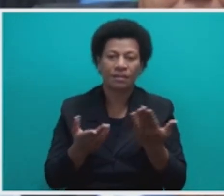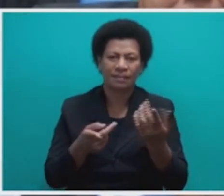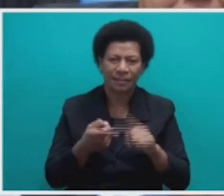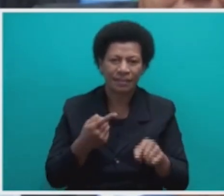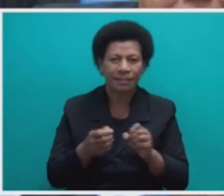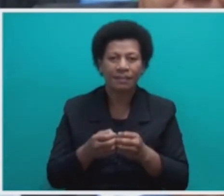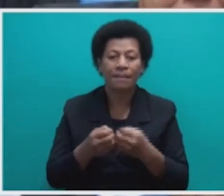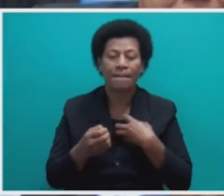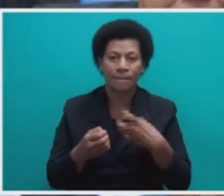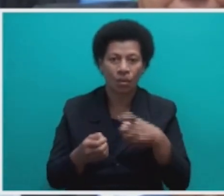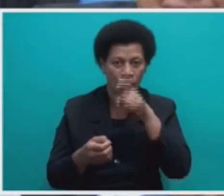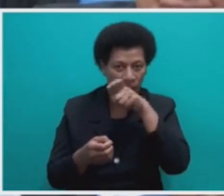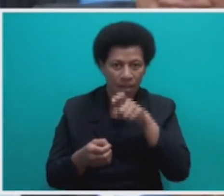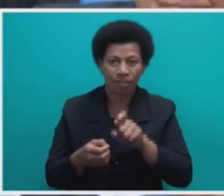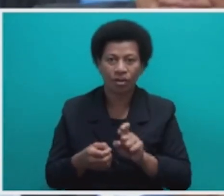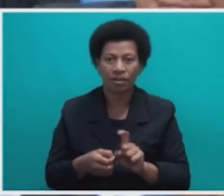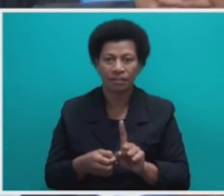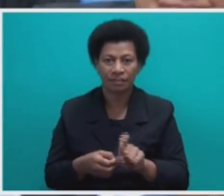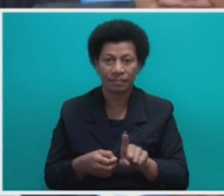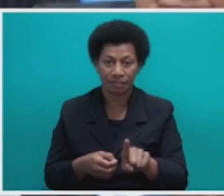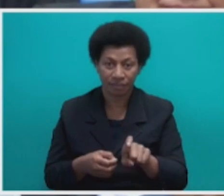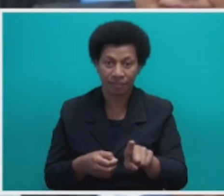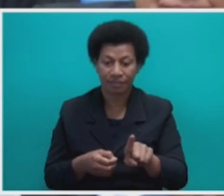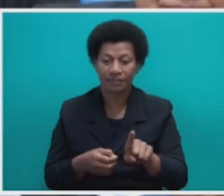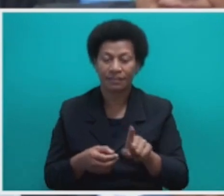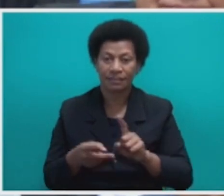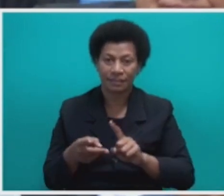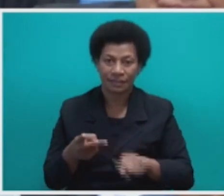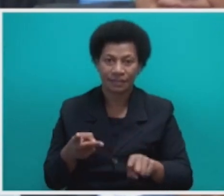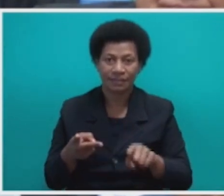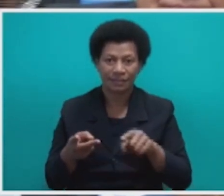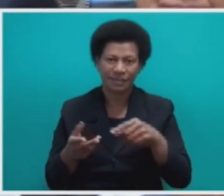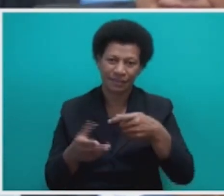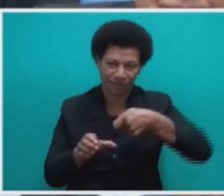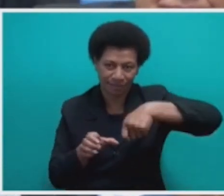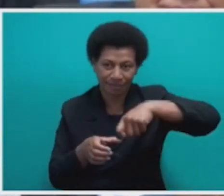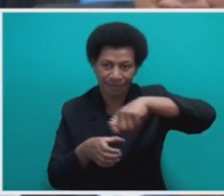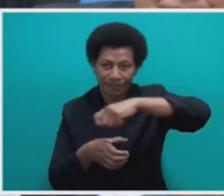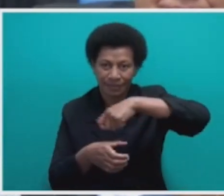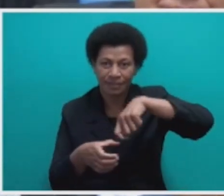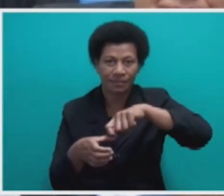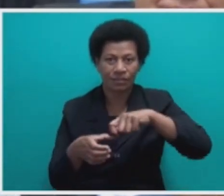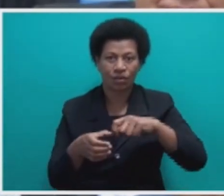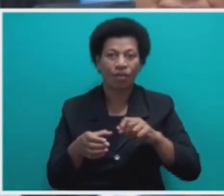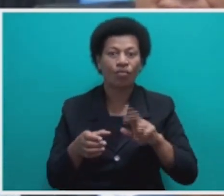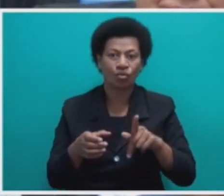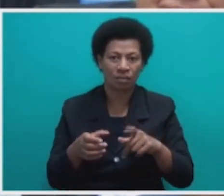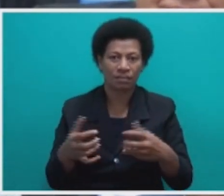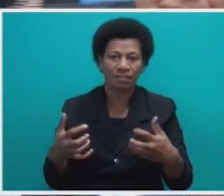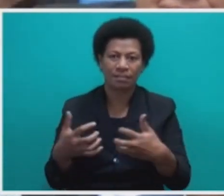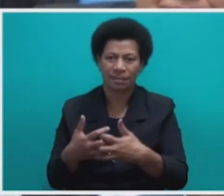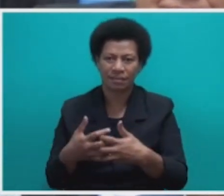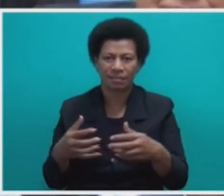prawns, ducks, corned meat, tin fish, to facilitate price reductions